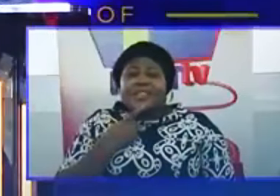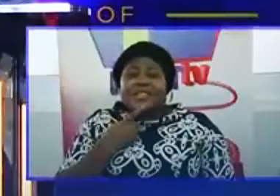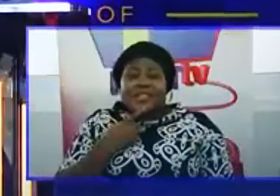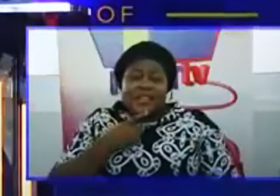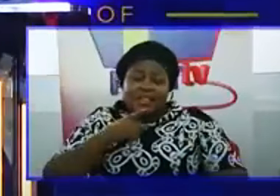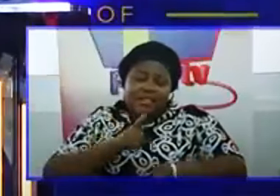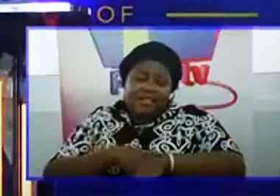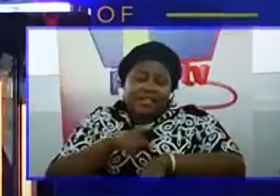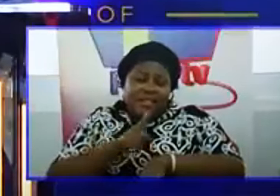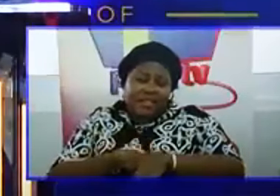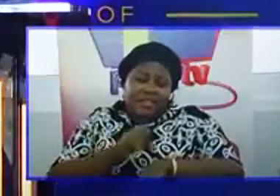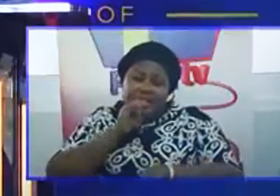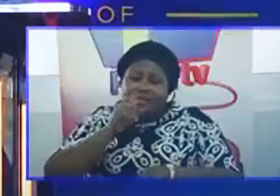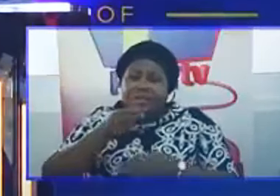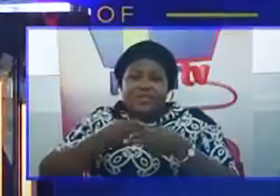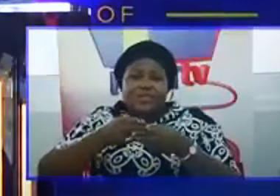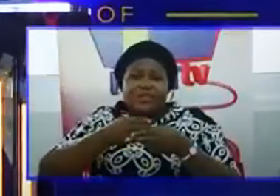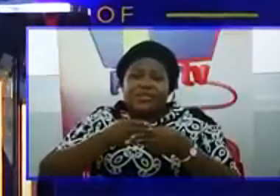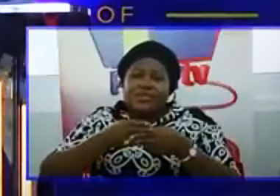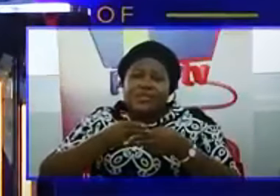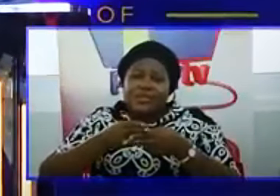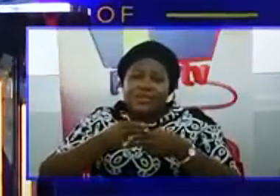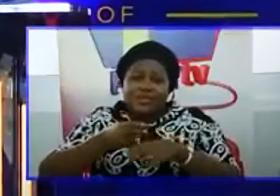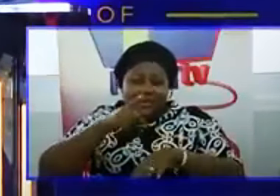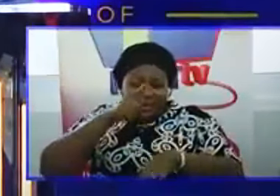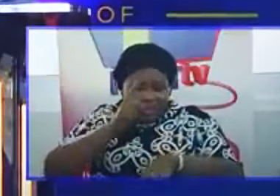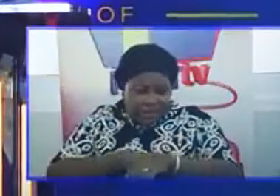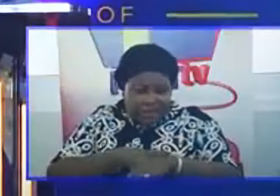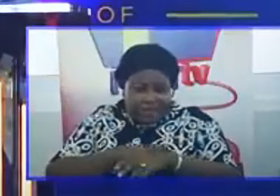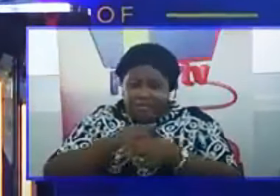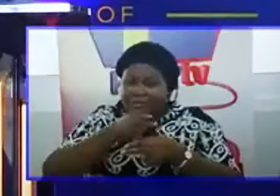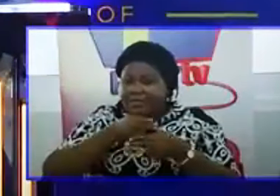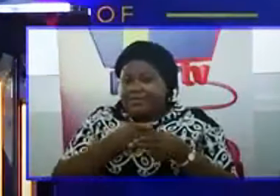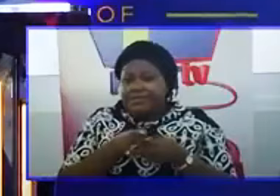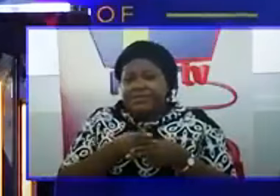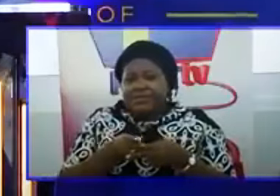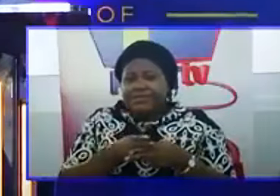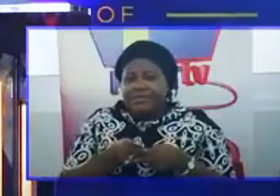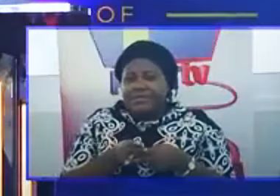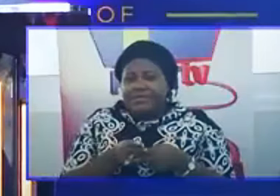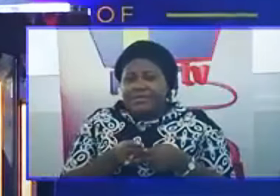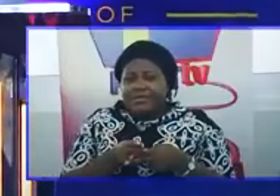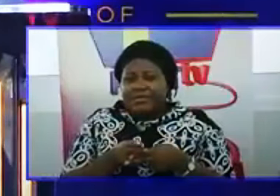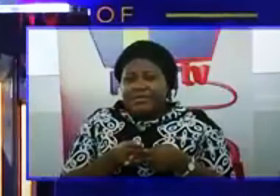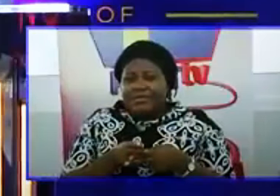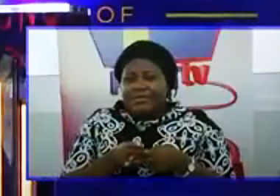short. Time is short. Because he still has